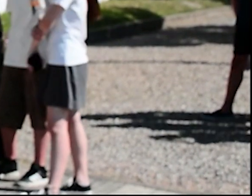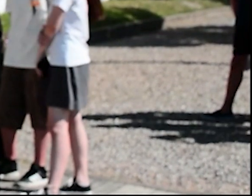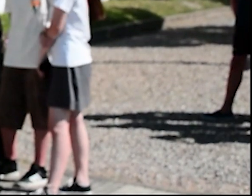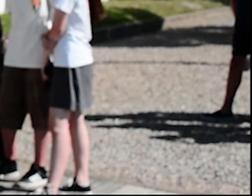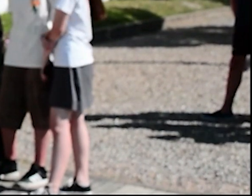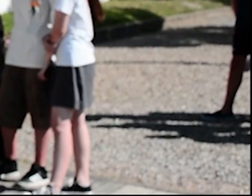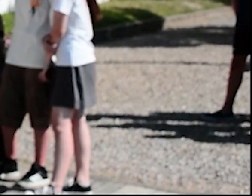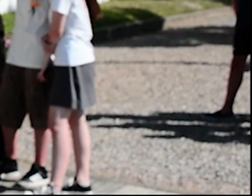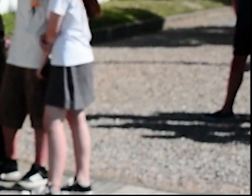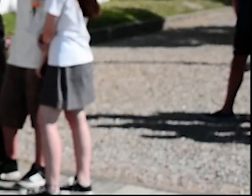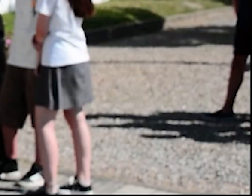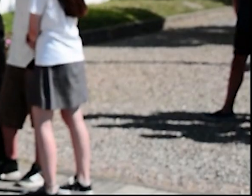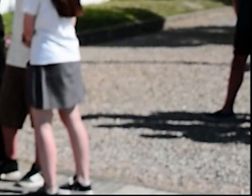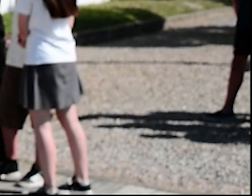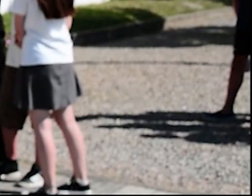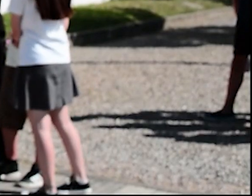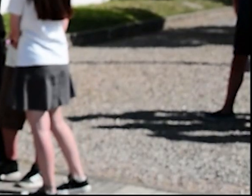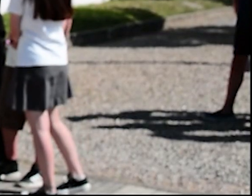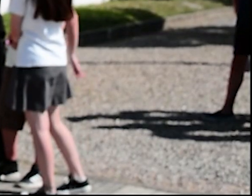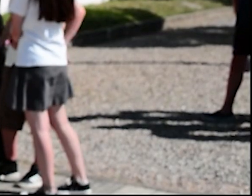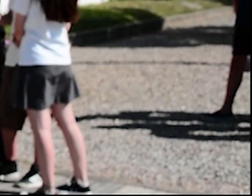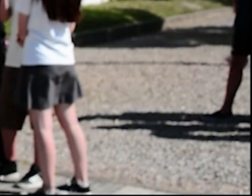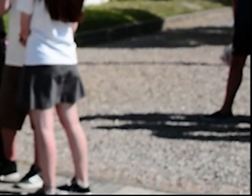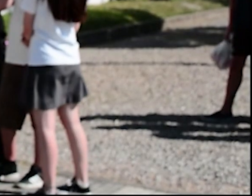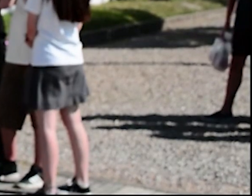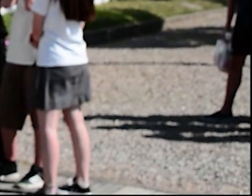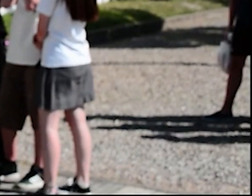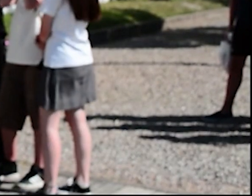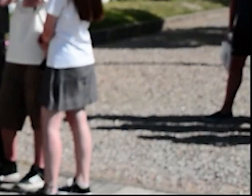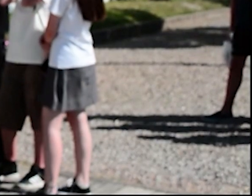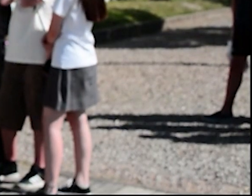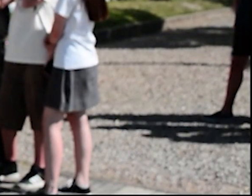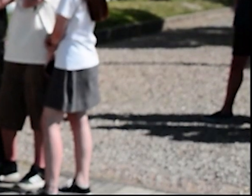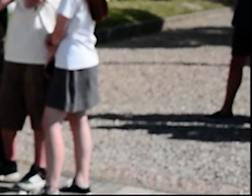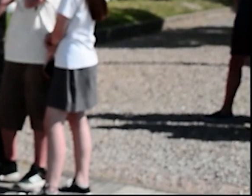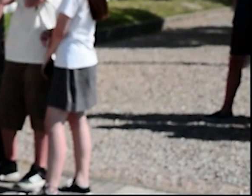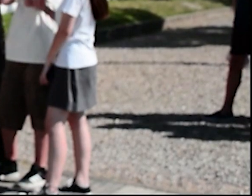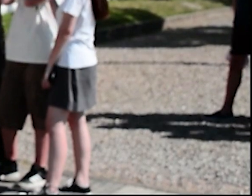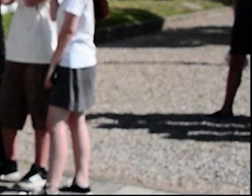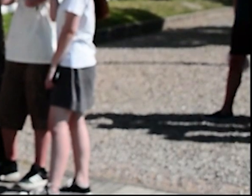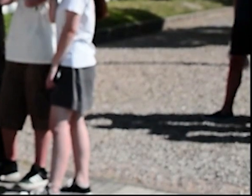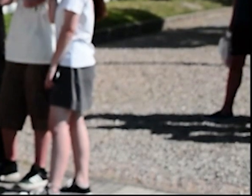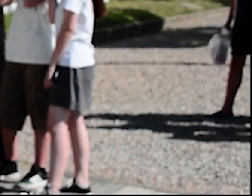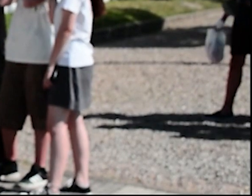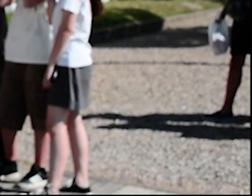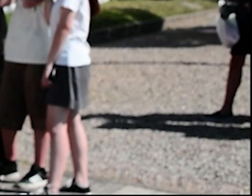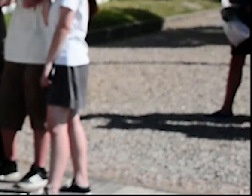1970s, the second half of the cemetery was built. The first half contains 92